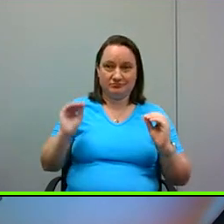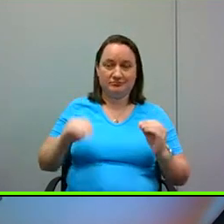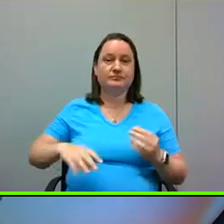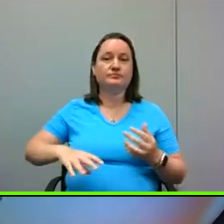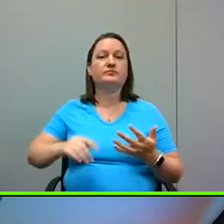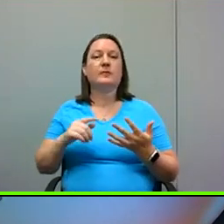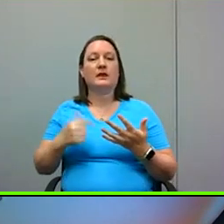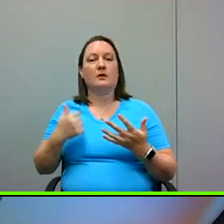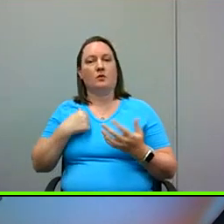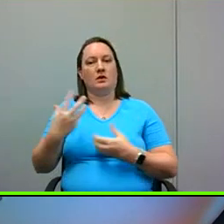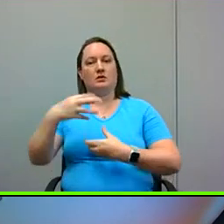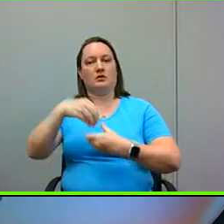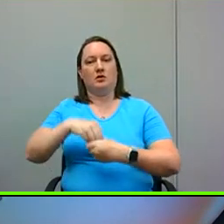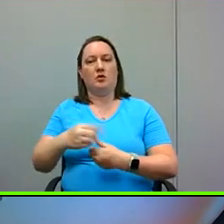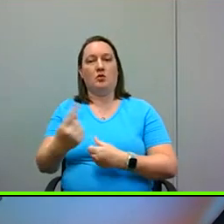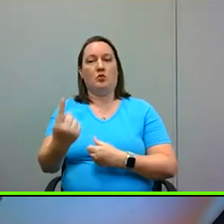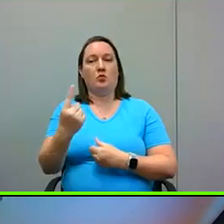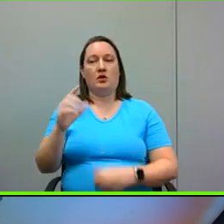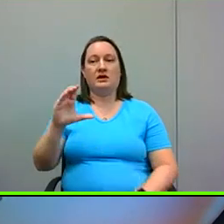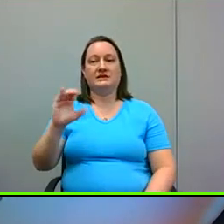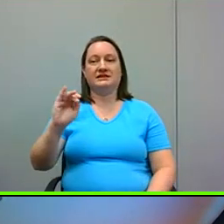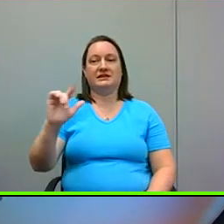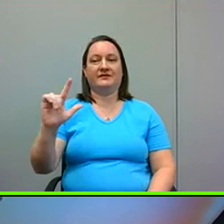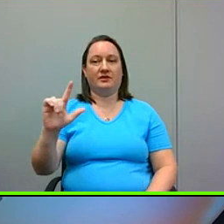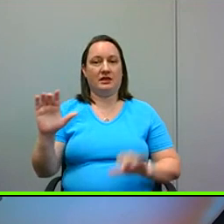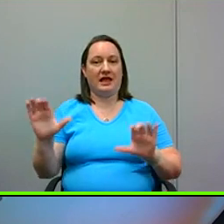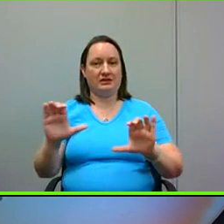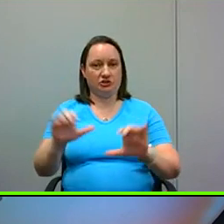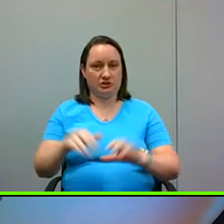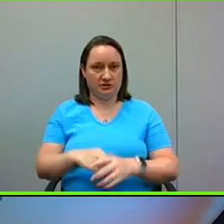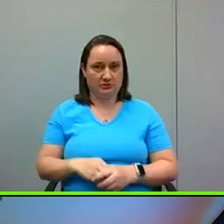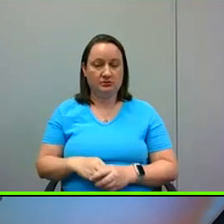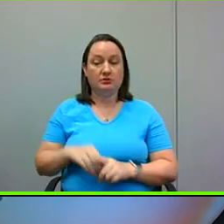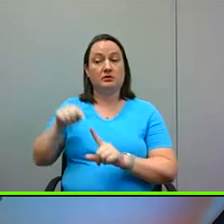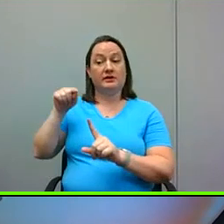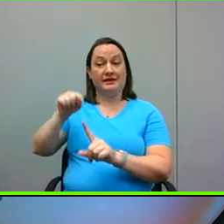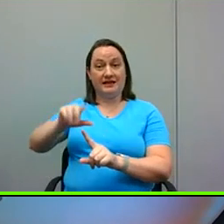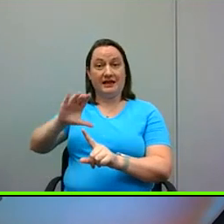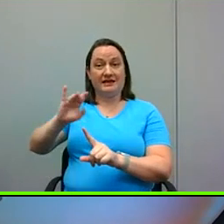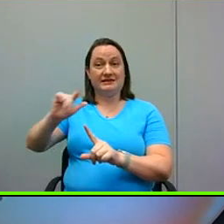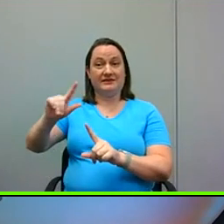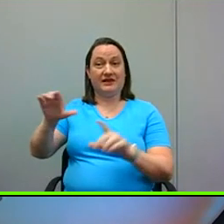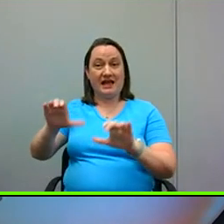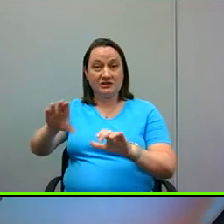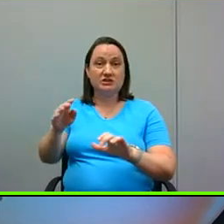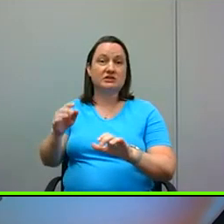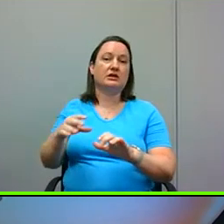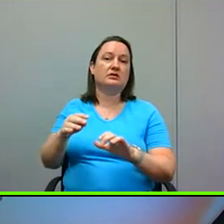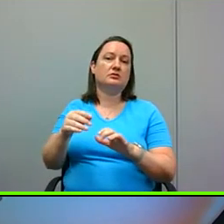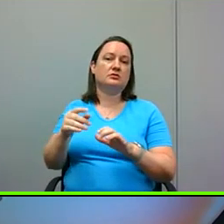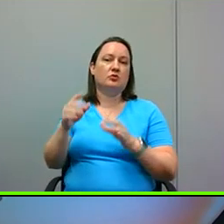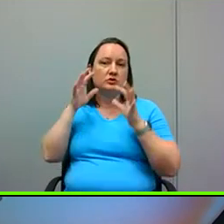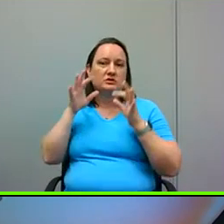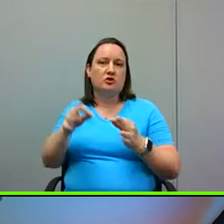DARS was party to 1 civil action, and the civil action was resolved in the favor of the